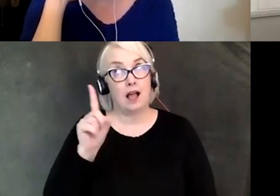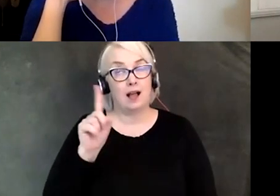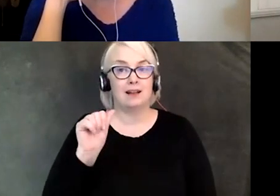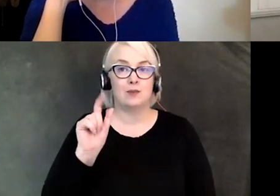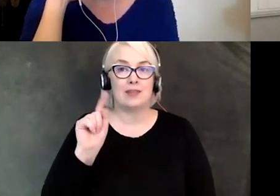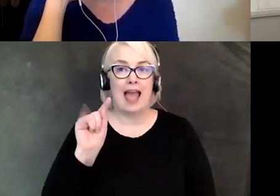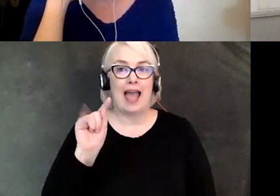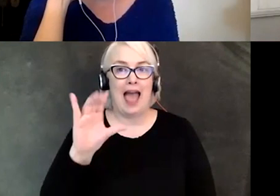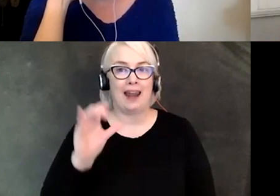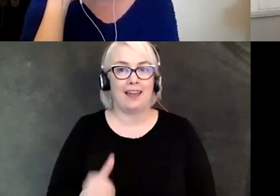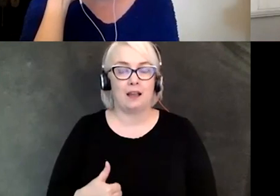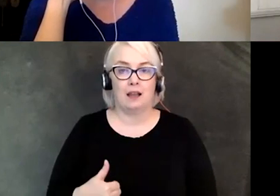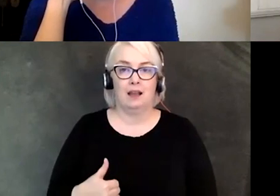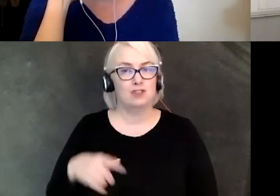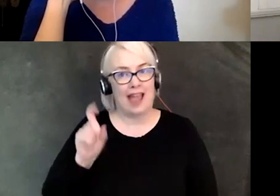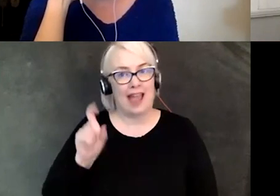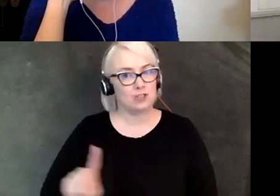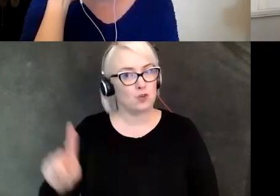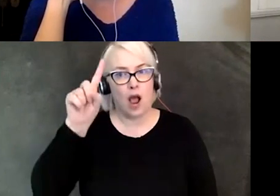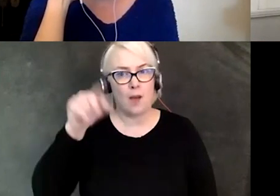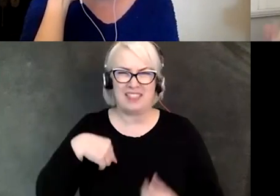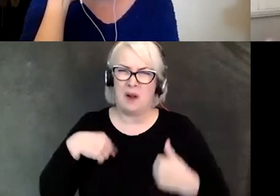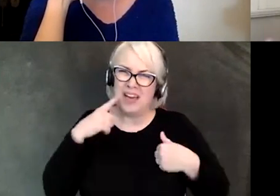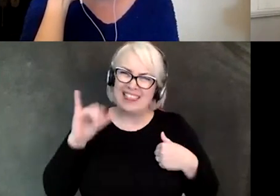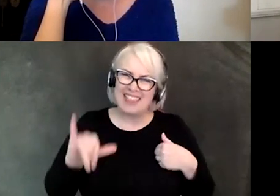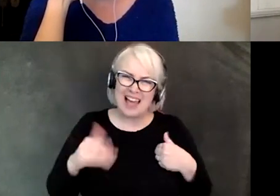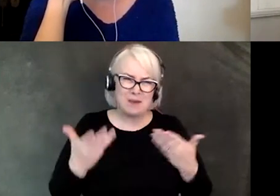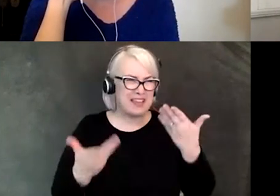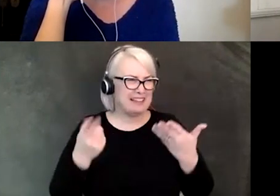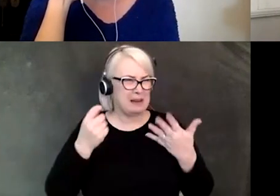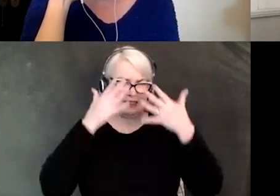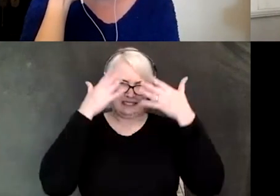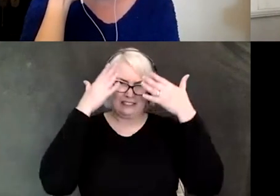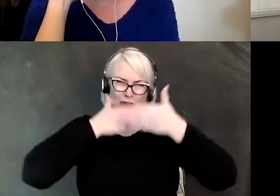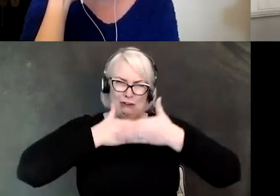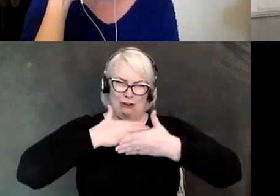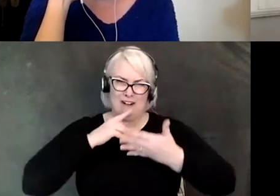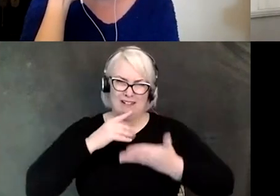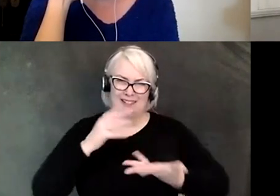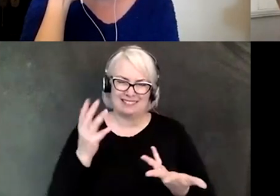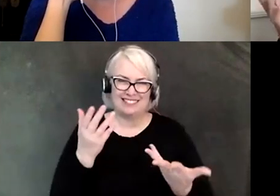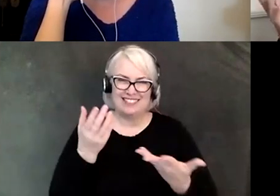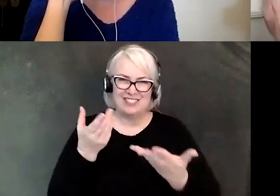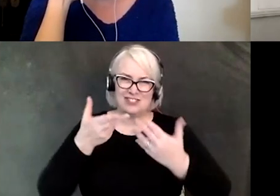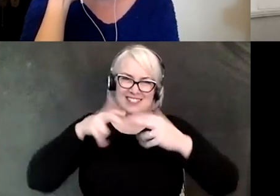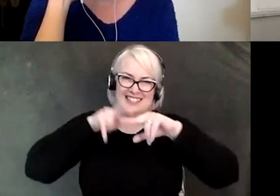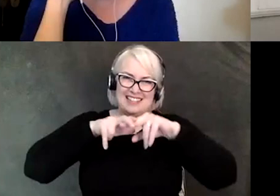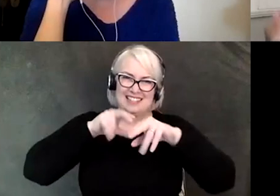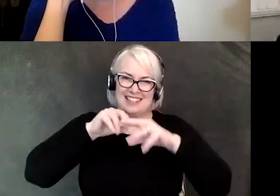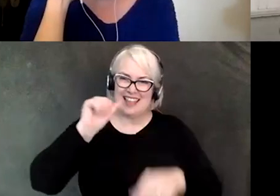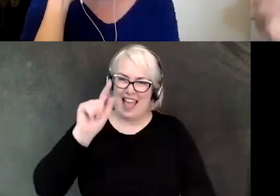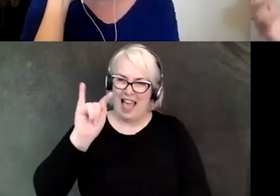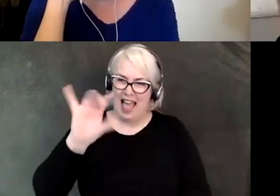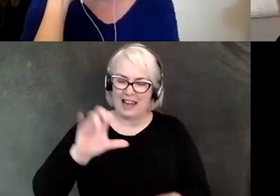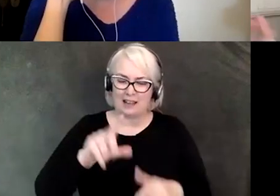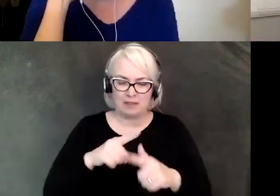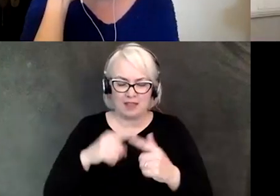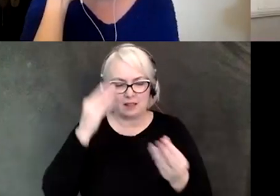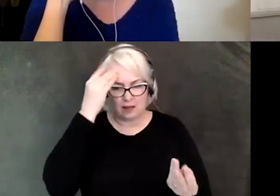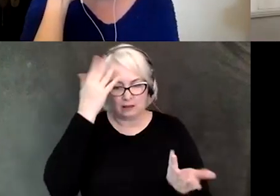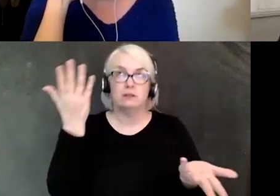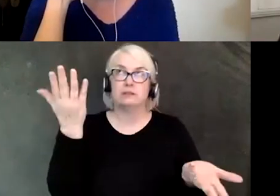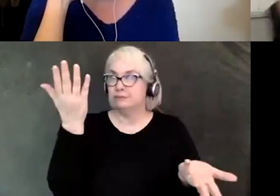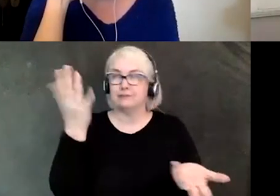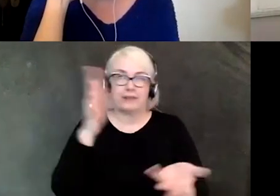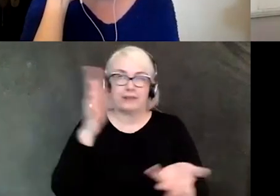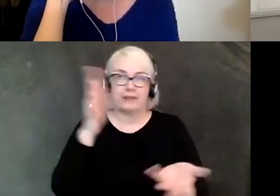might be kind of morbid. Like she sits in the attic and, and then we got to think like, no, of course that's the ending. That's the most obvious